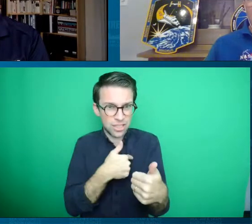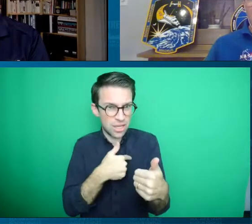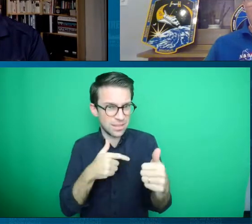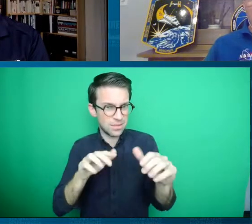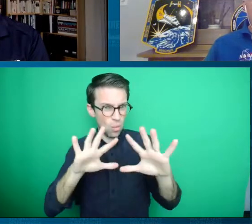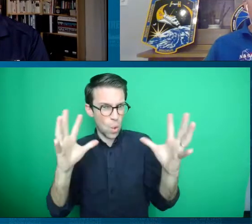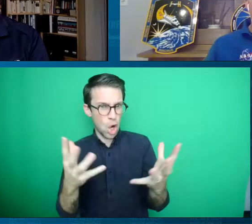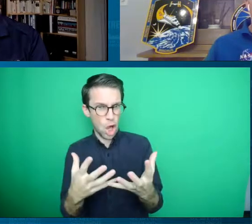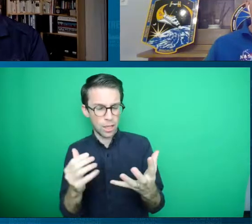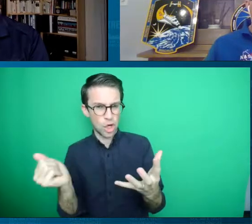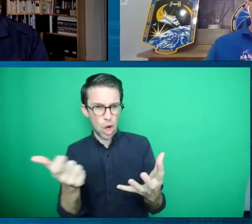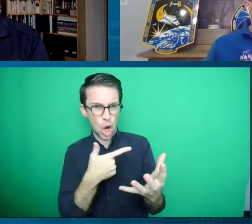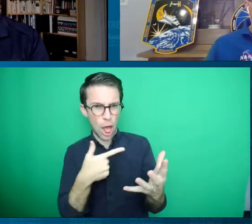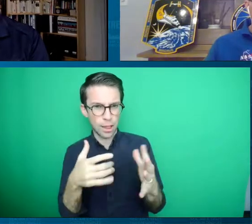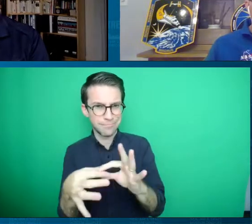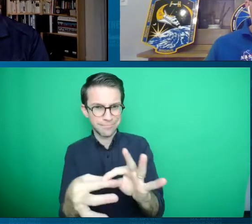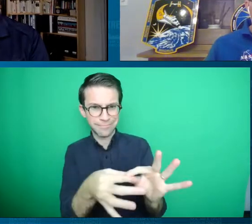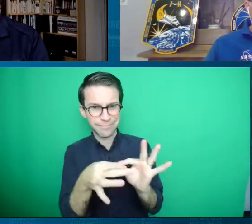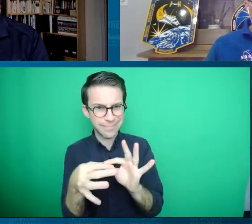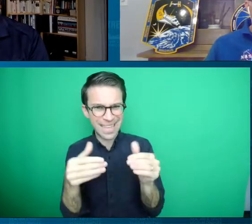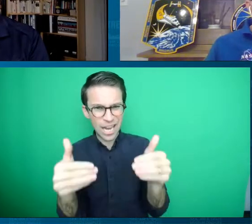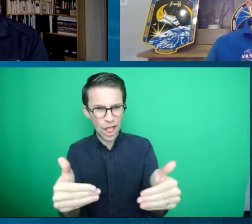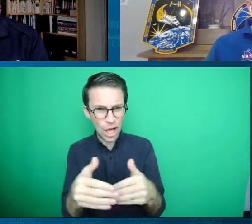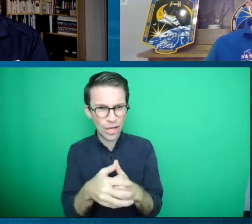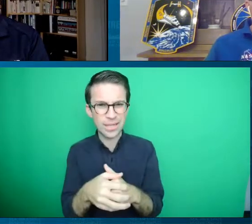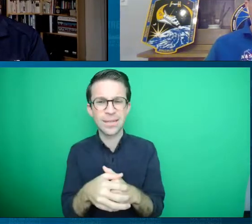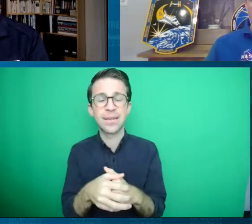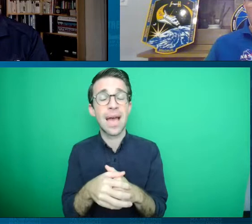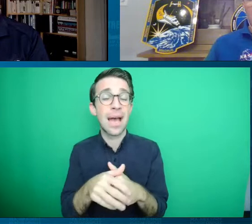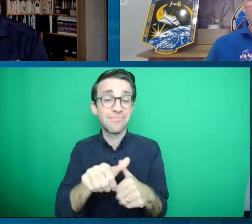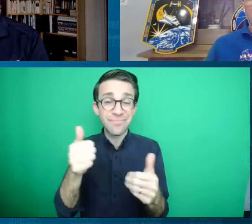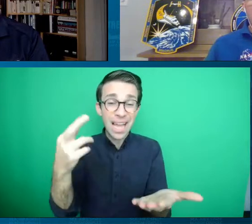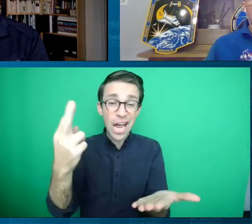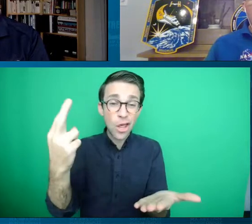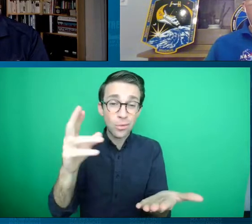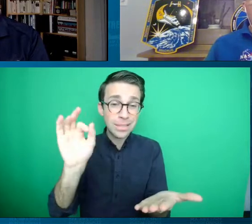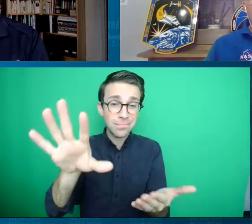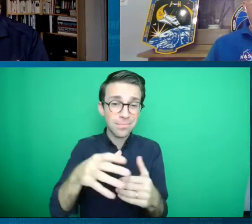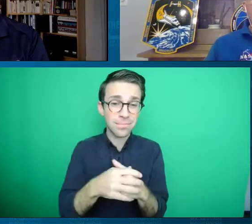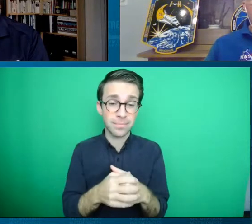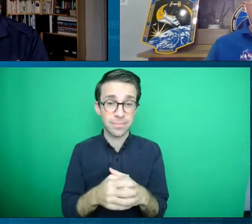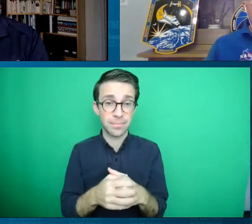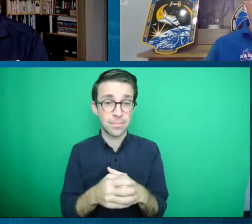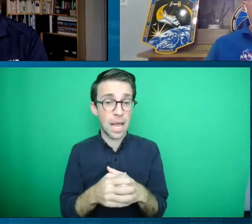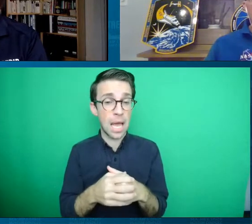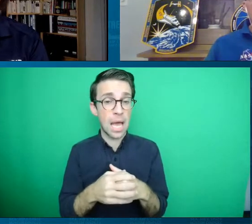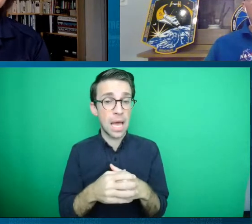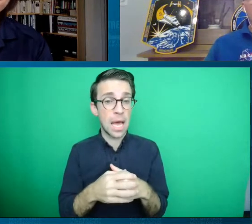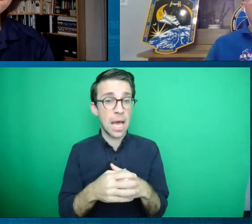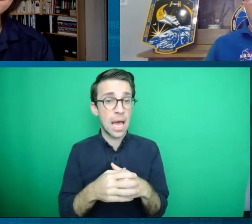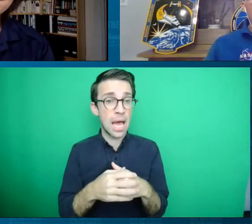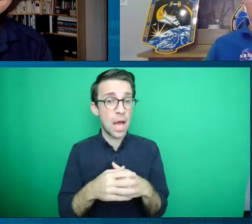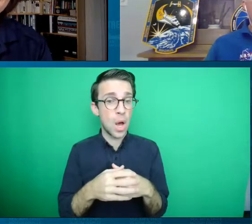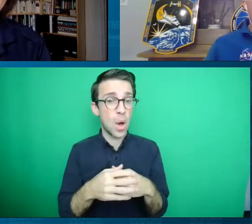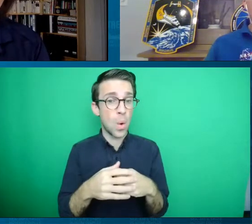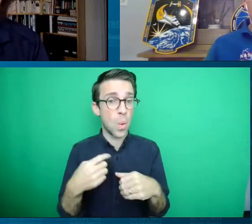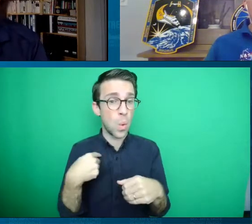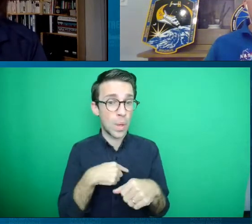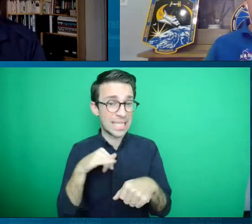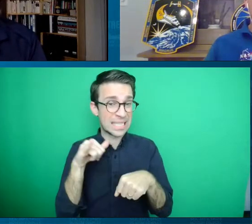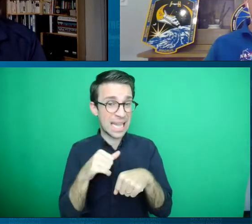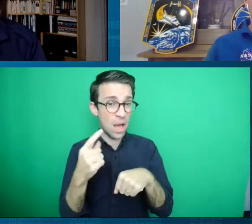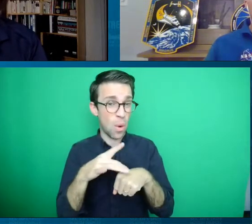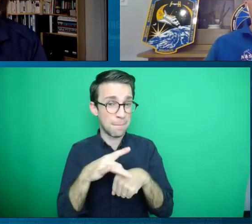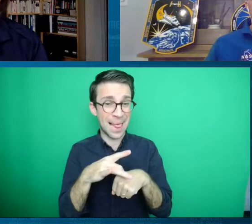civilization. And finally, as I alluded to, ultimately single planet species don't survive. So we do need to challenge ourselves and